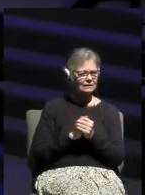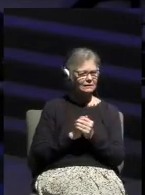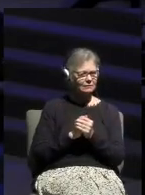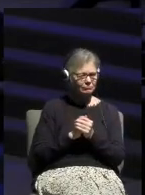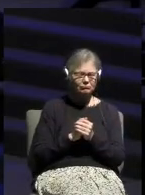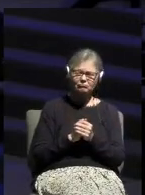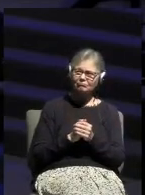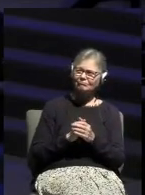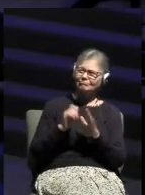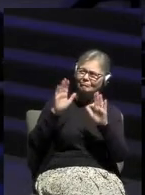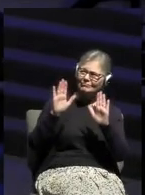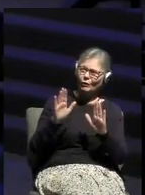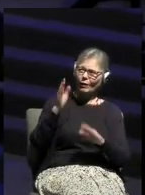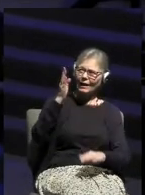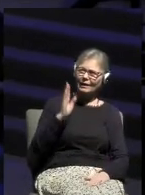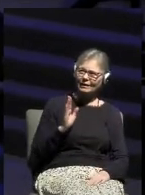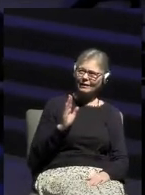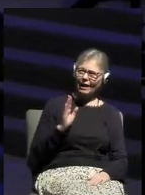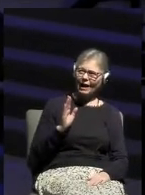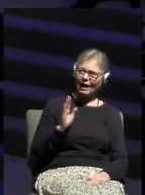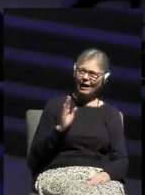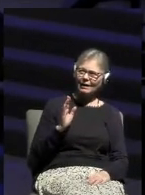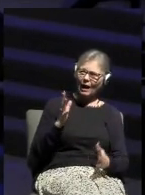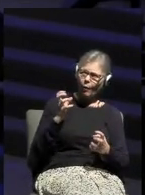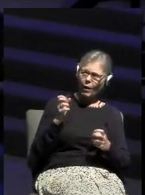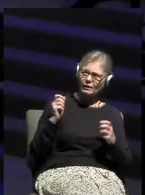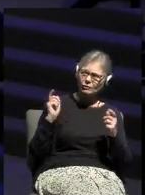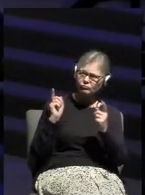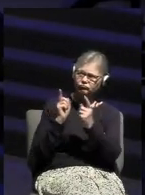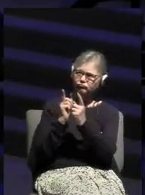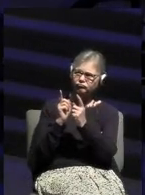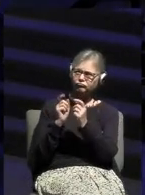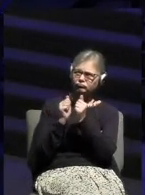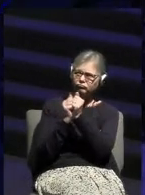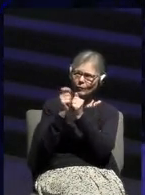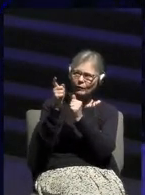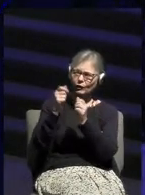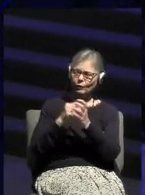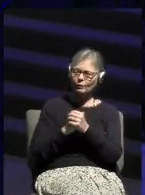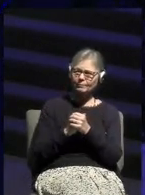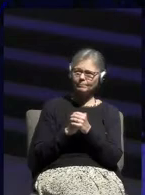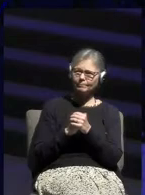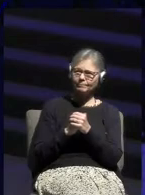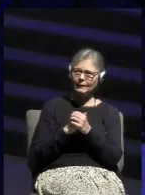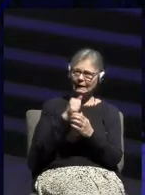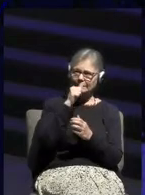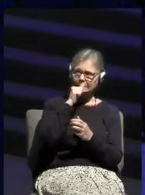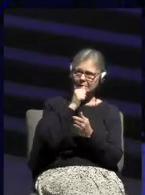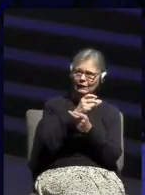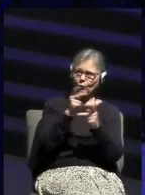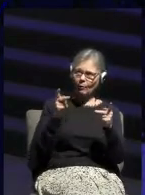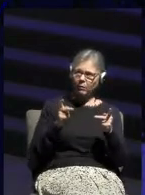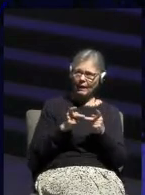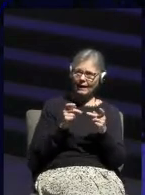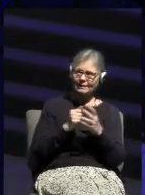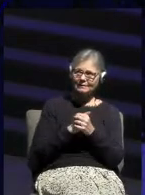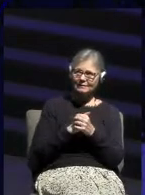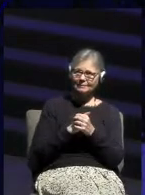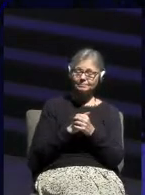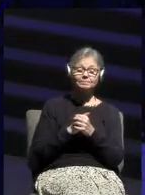God, this great refuge, this great secret place? And